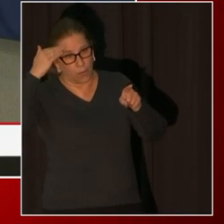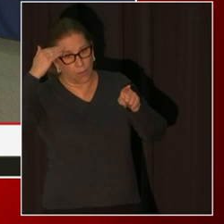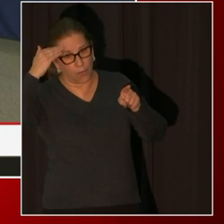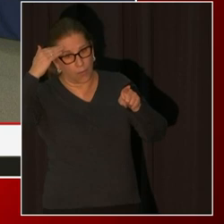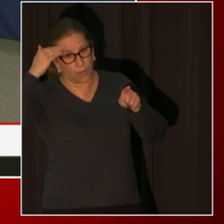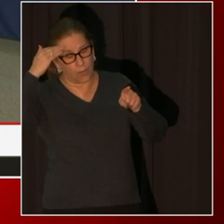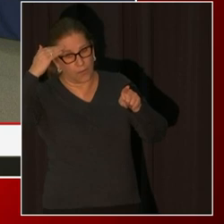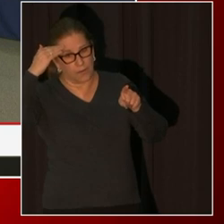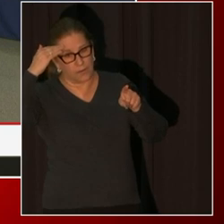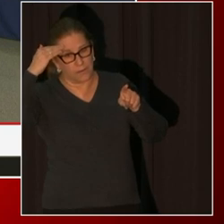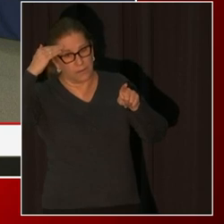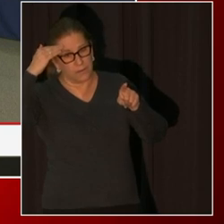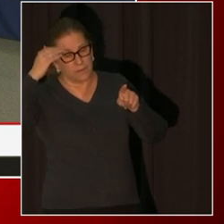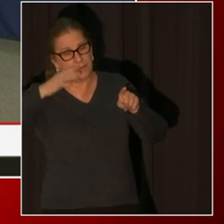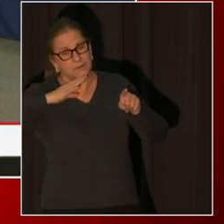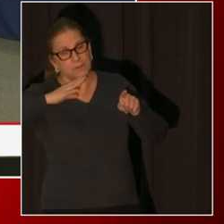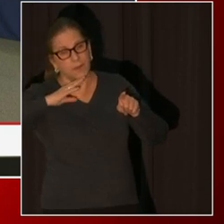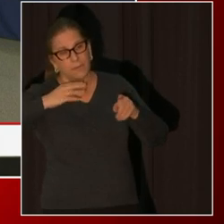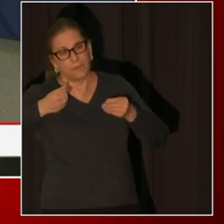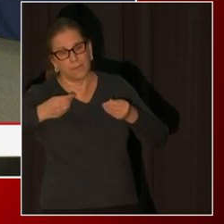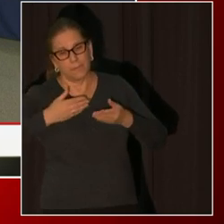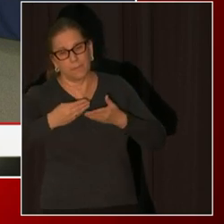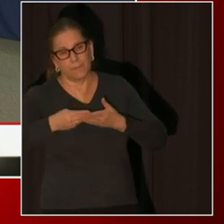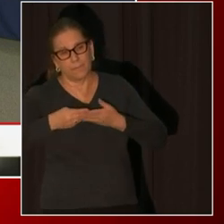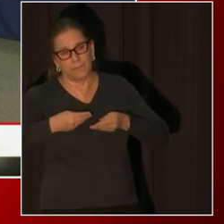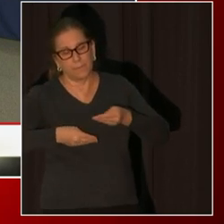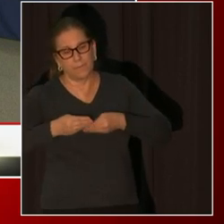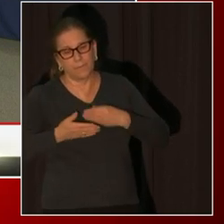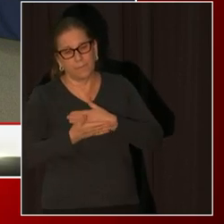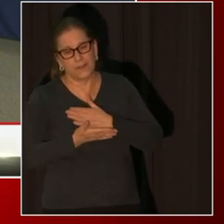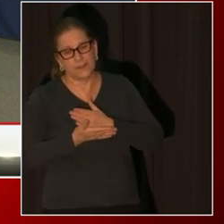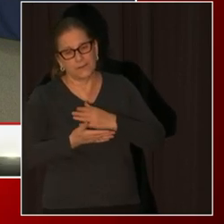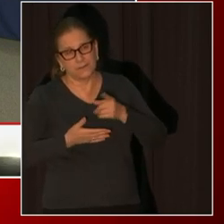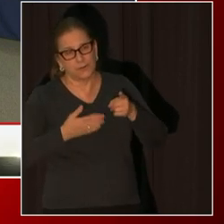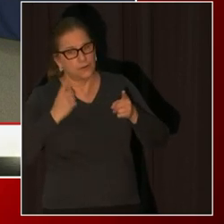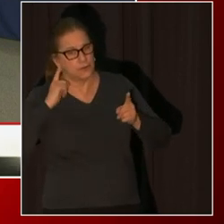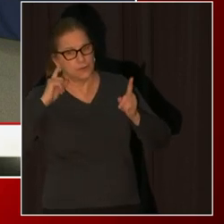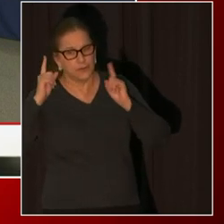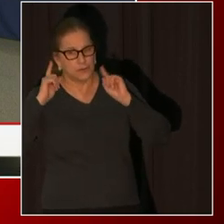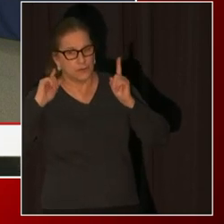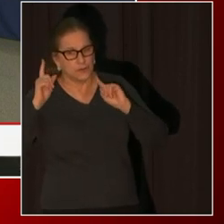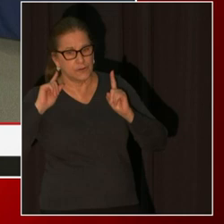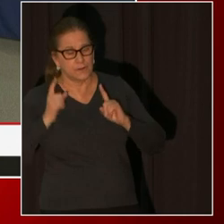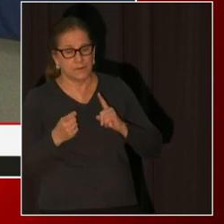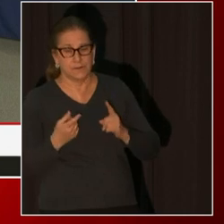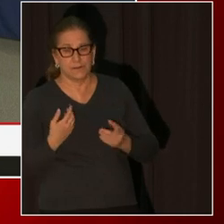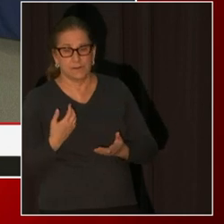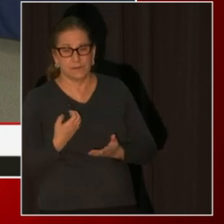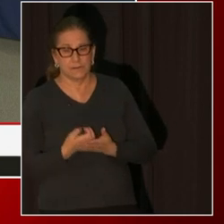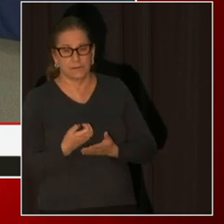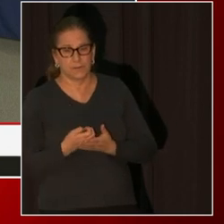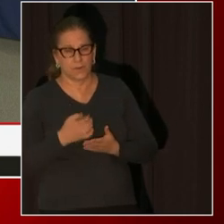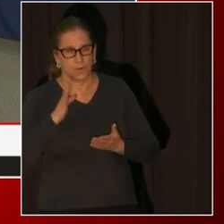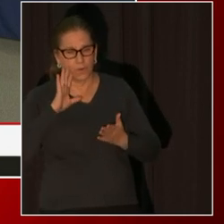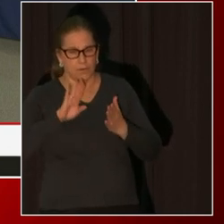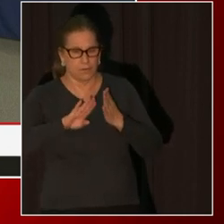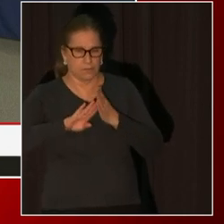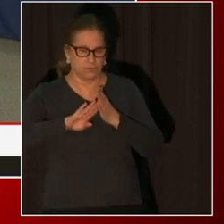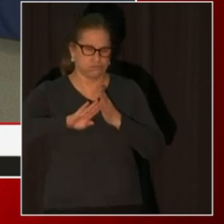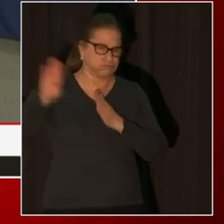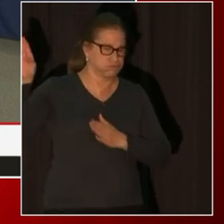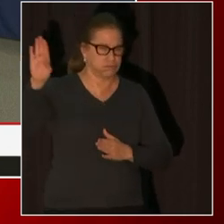And the talk is that the economy is supposed to turn around in 2021. Could you just give us a sense